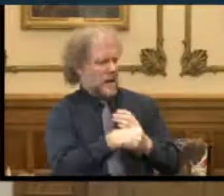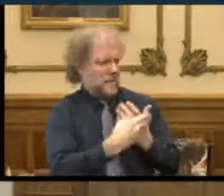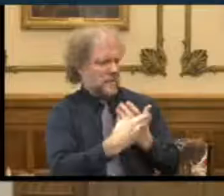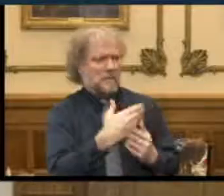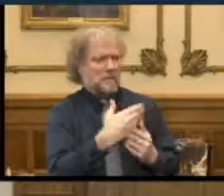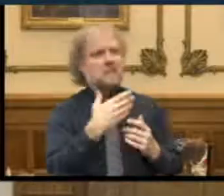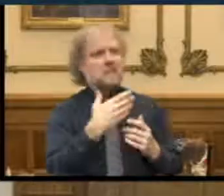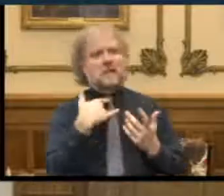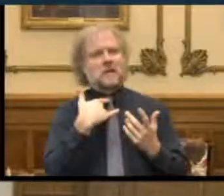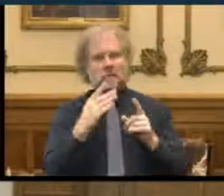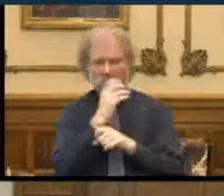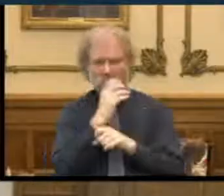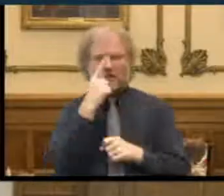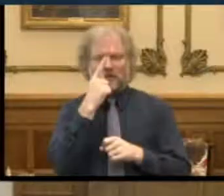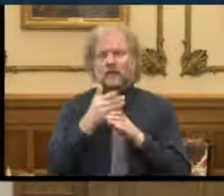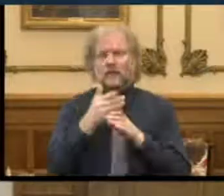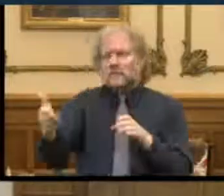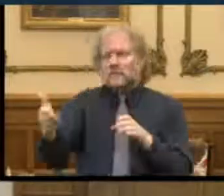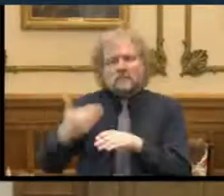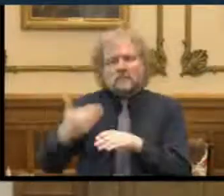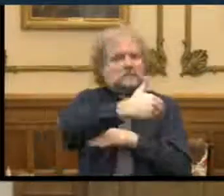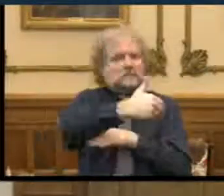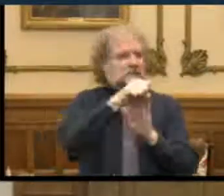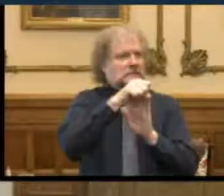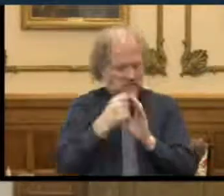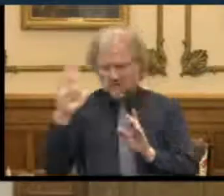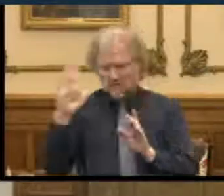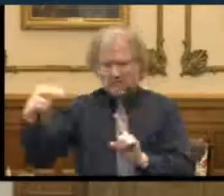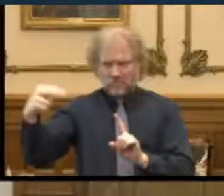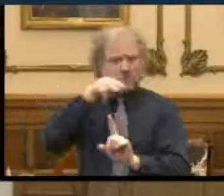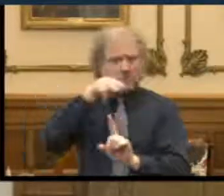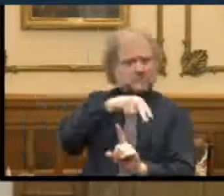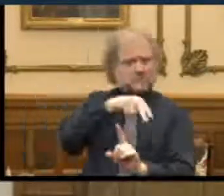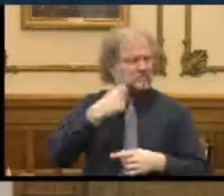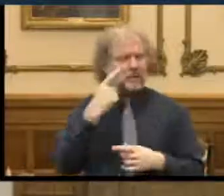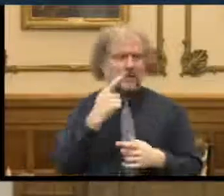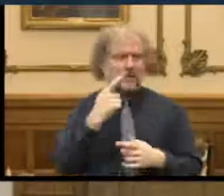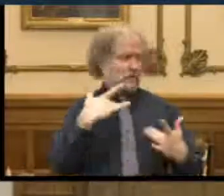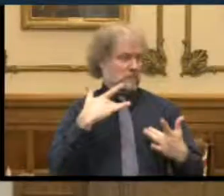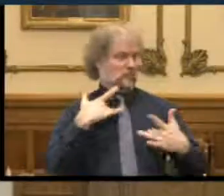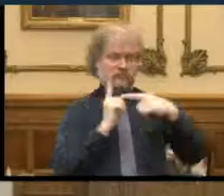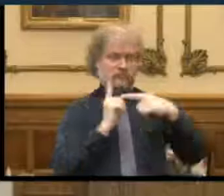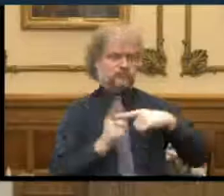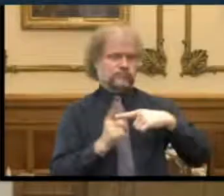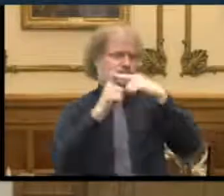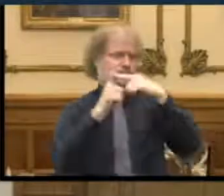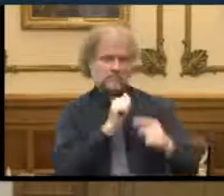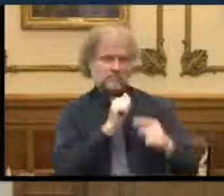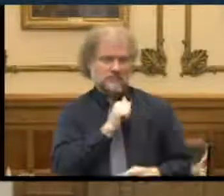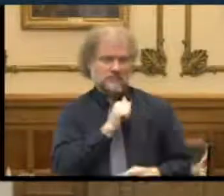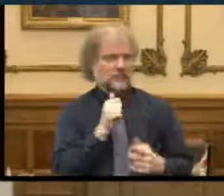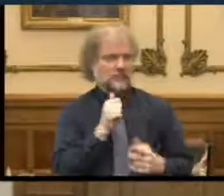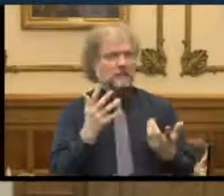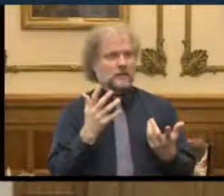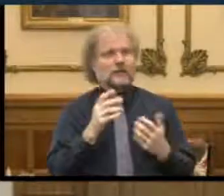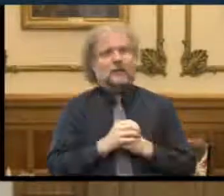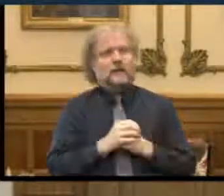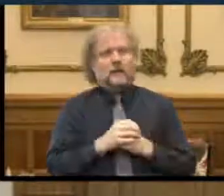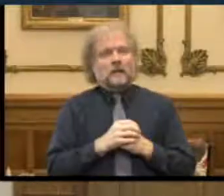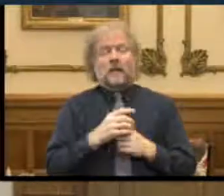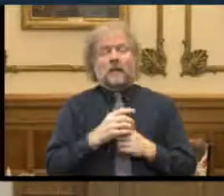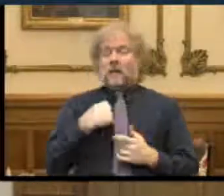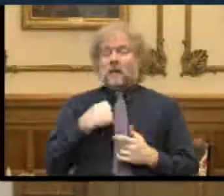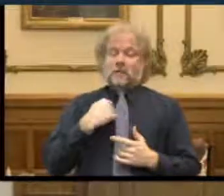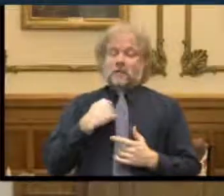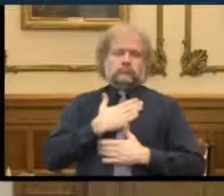where our neighboring states are coming from. I'm concerned about, positivity rates, et cetera, where they're coming from. I was pleased